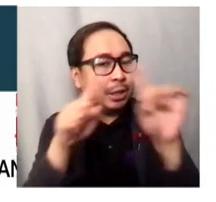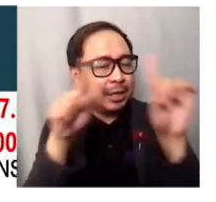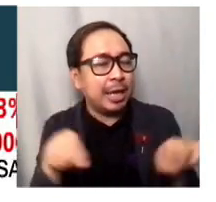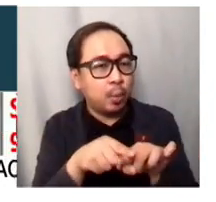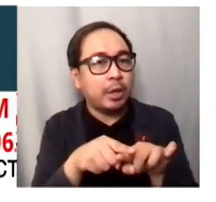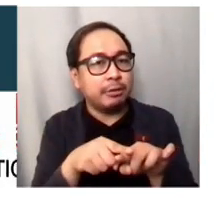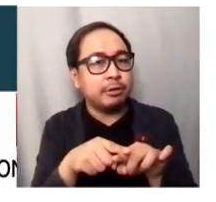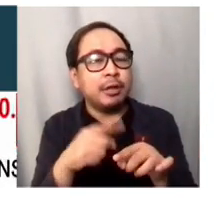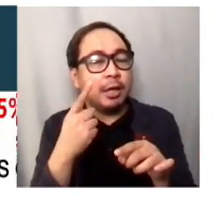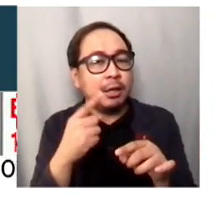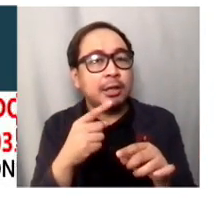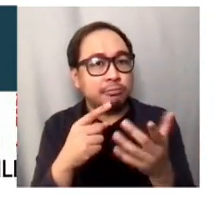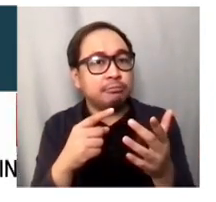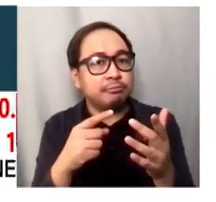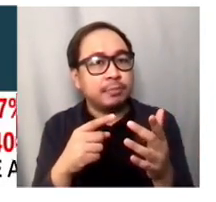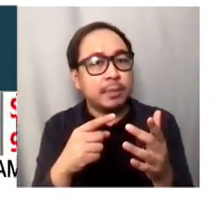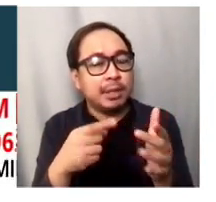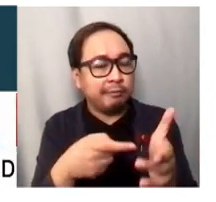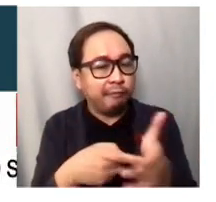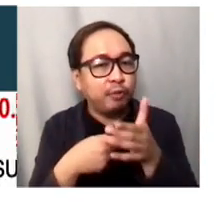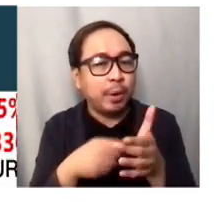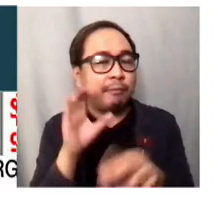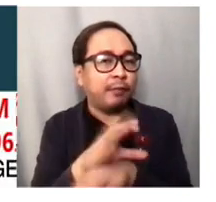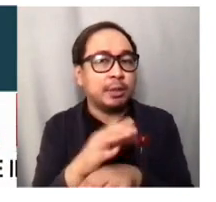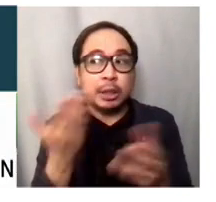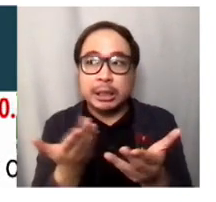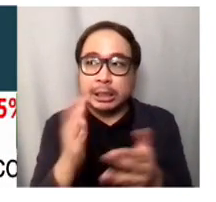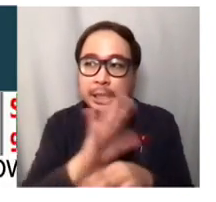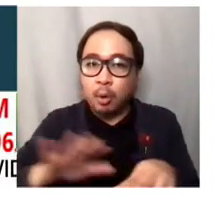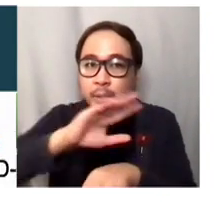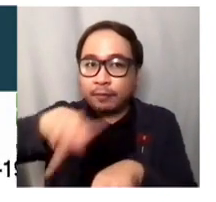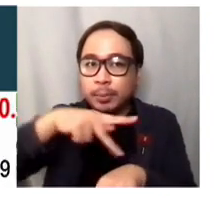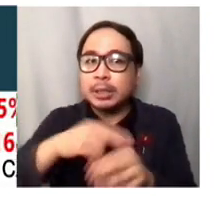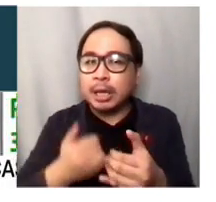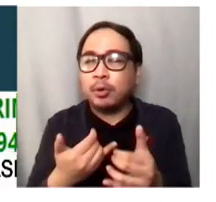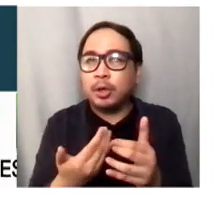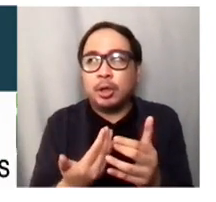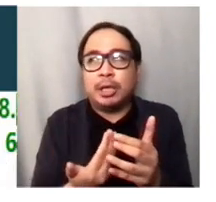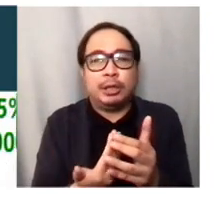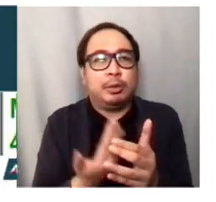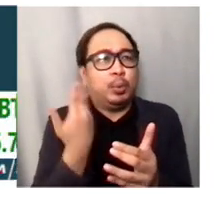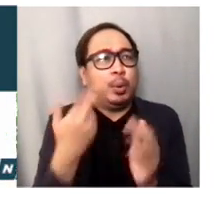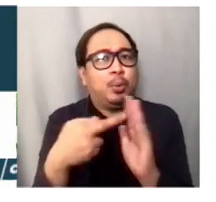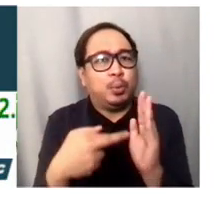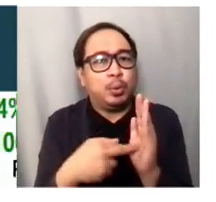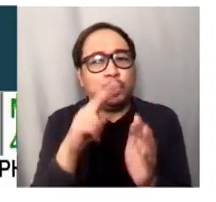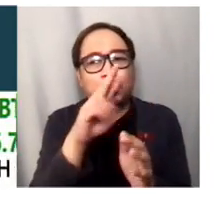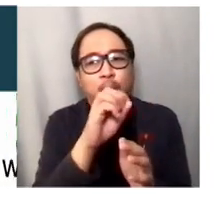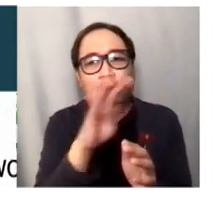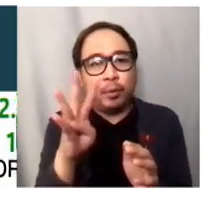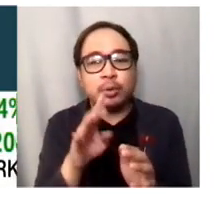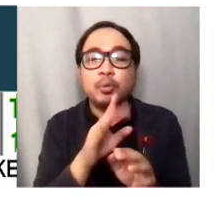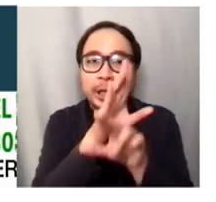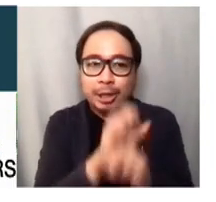all over the country. This rule was a new rule in 2004. Traditionally, warrants